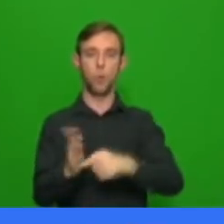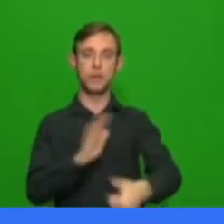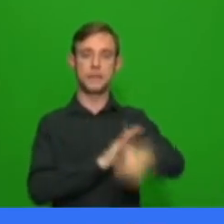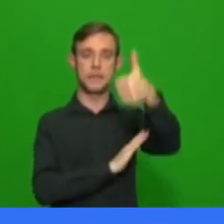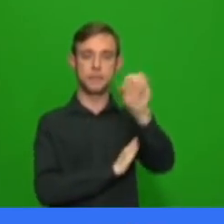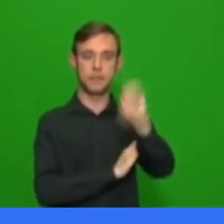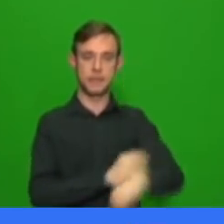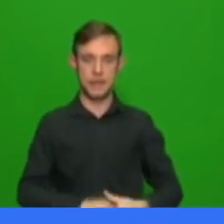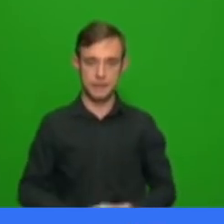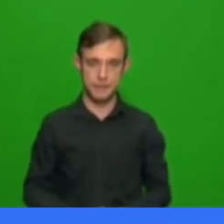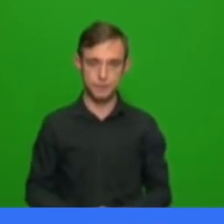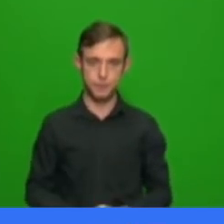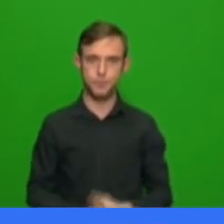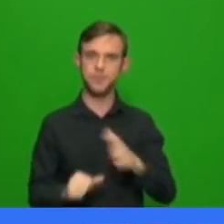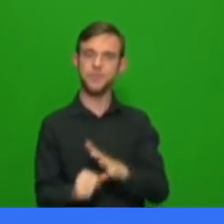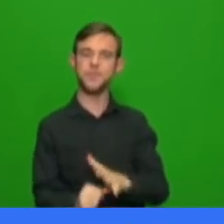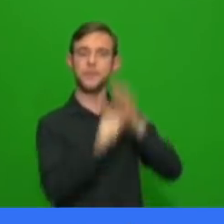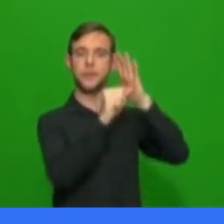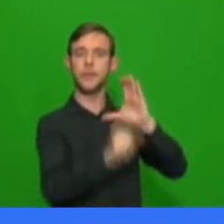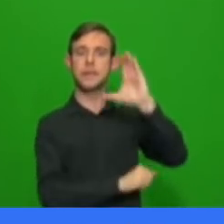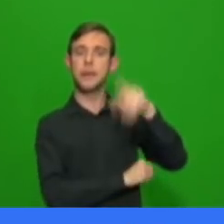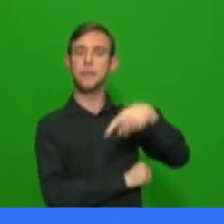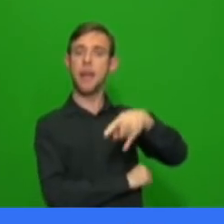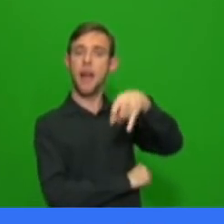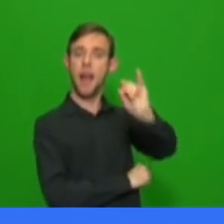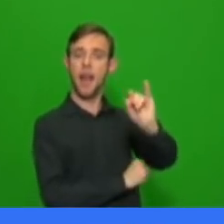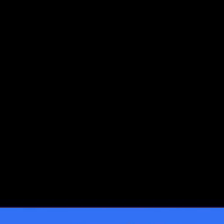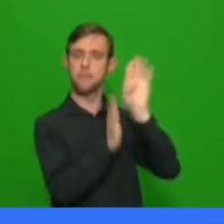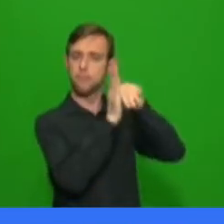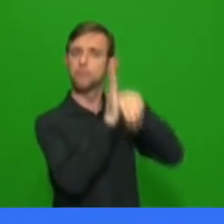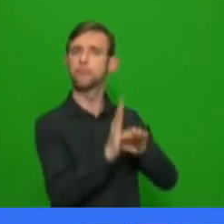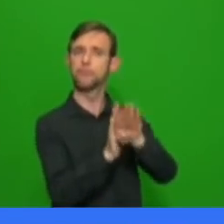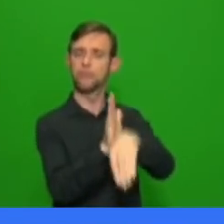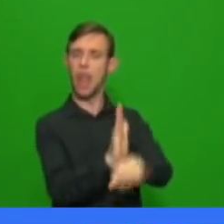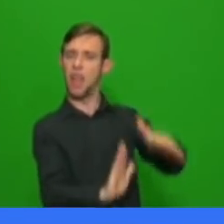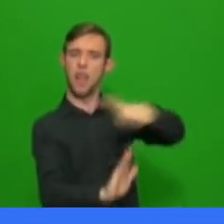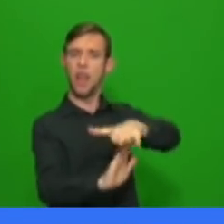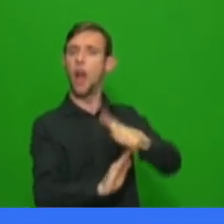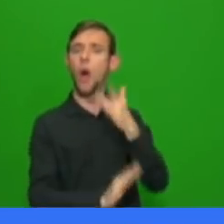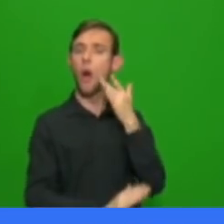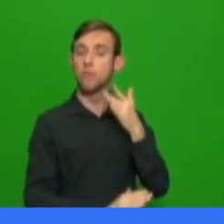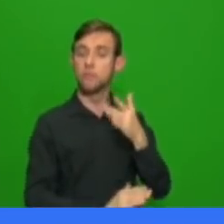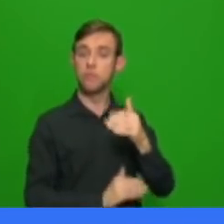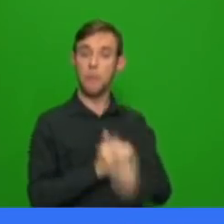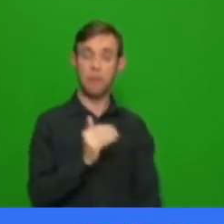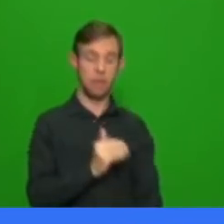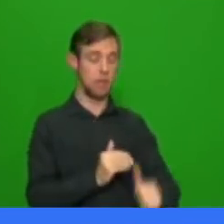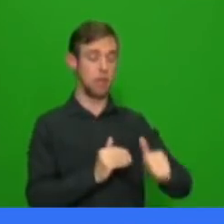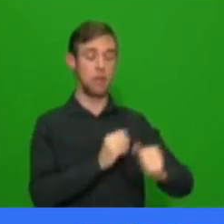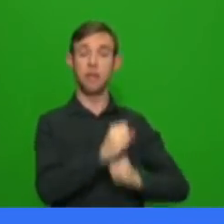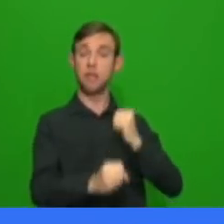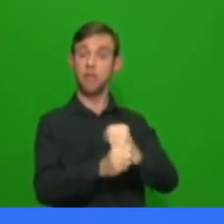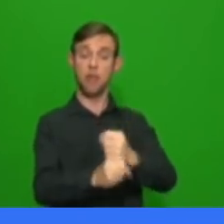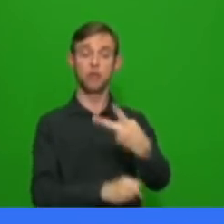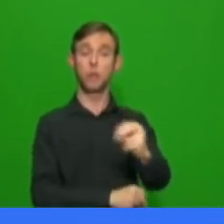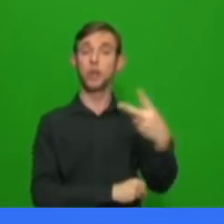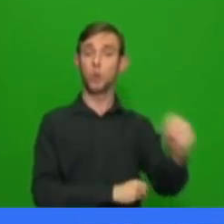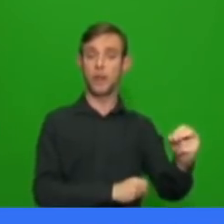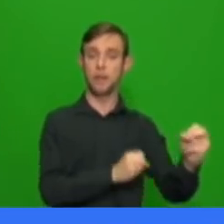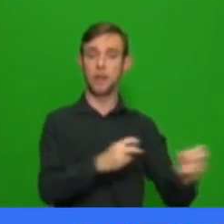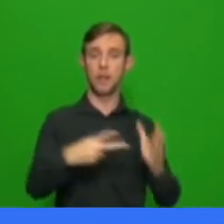Headline CPI inflation is expected to peak at 5.5% in the first quarter of 2020 and settle